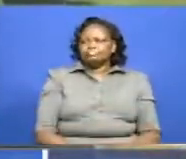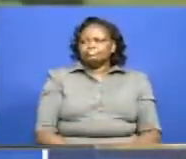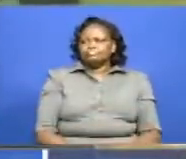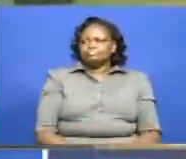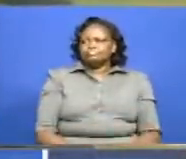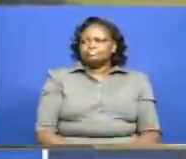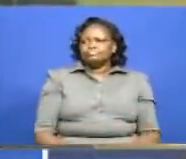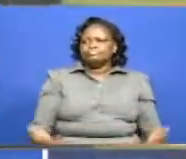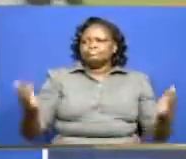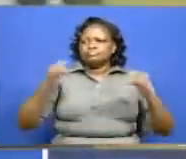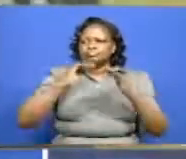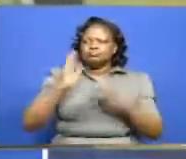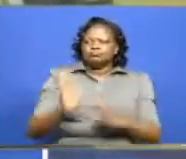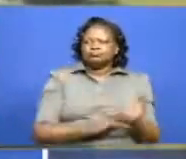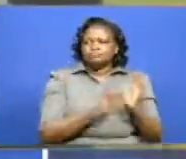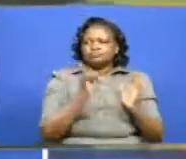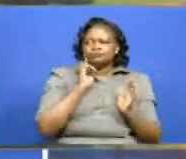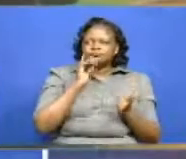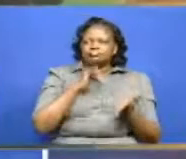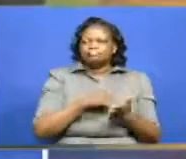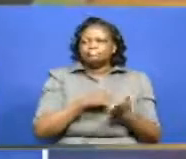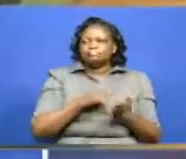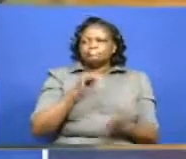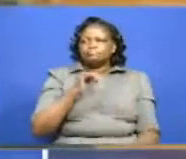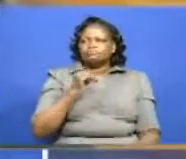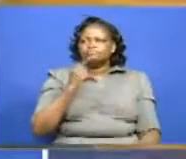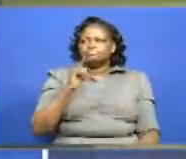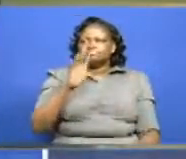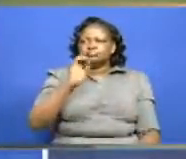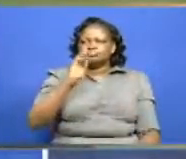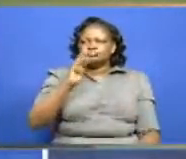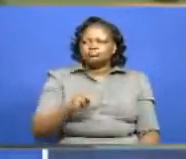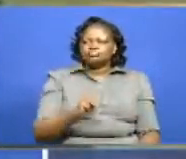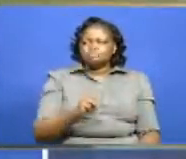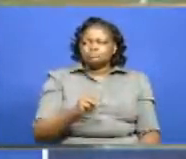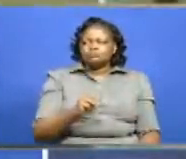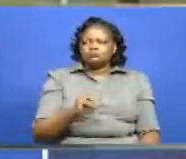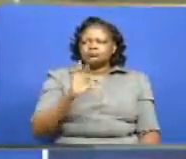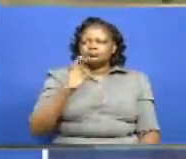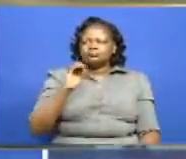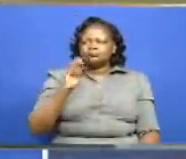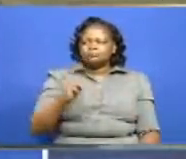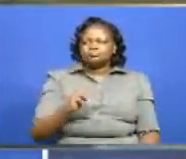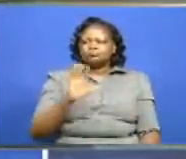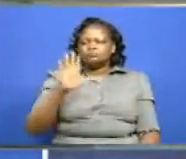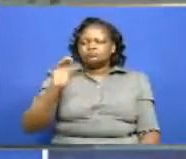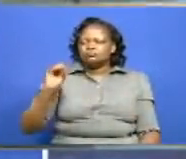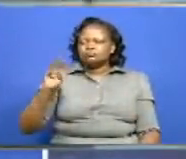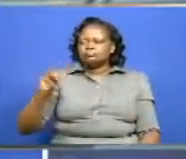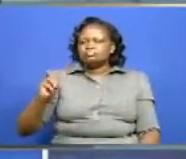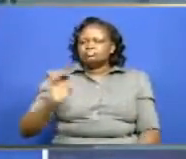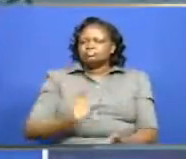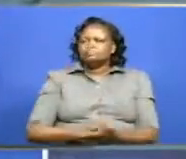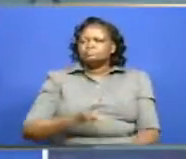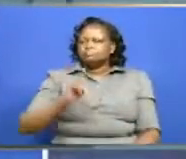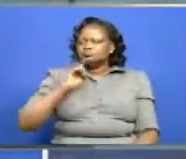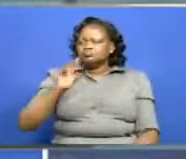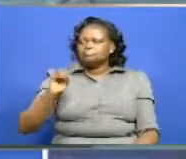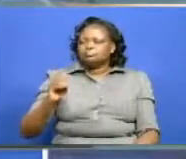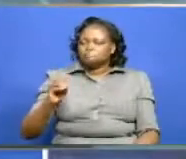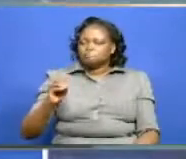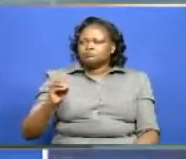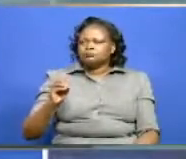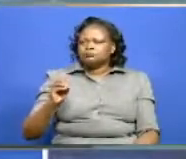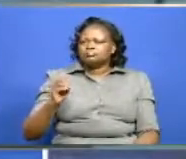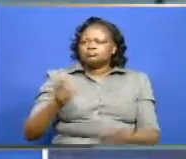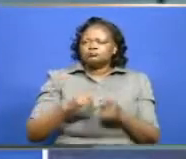events lined up for tomorrow include 150 meters, 300 meters, 500 meters, 100 meters hurdles,